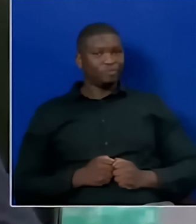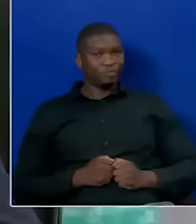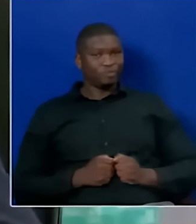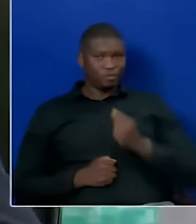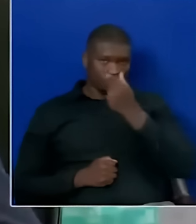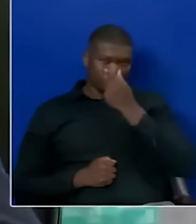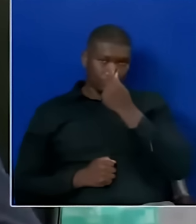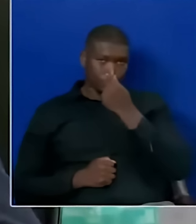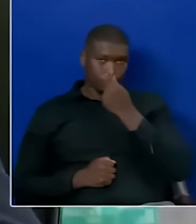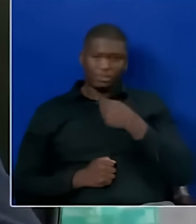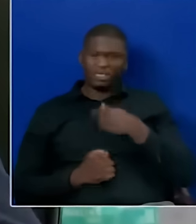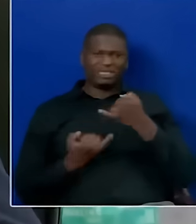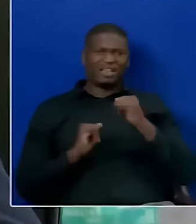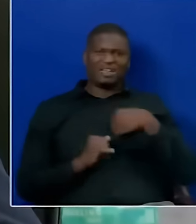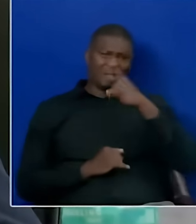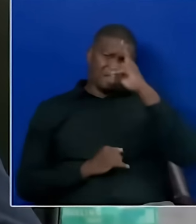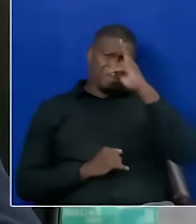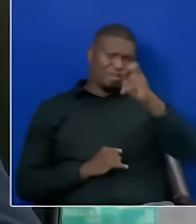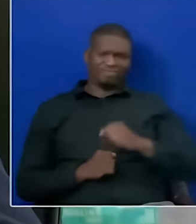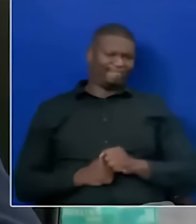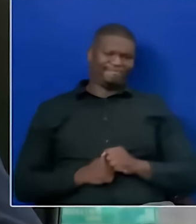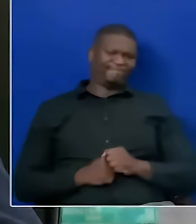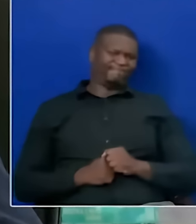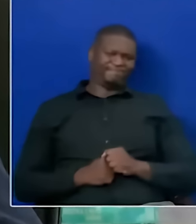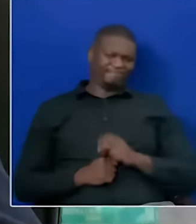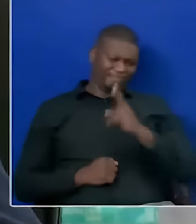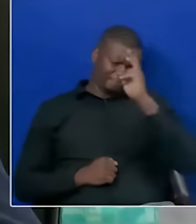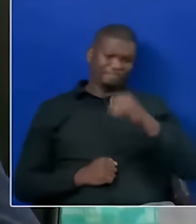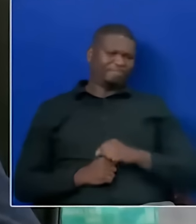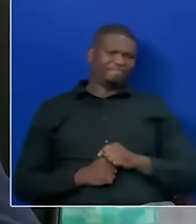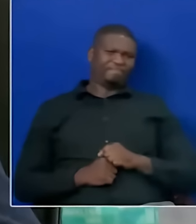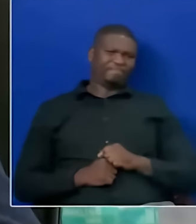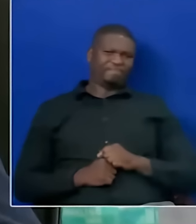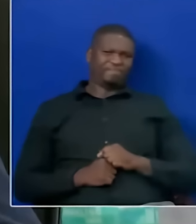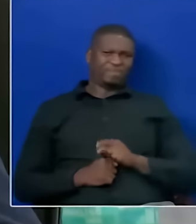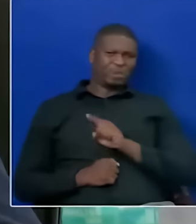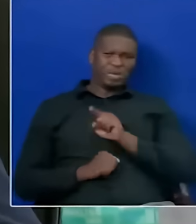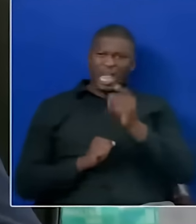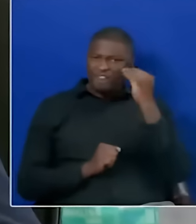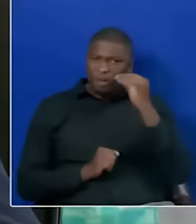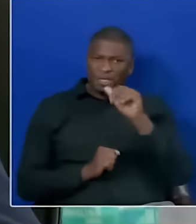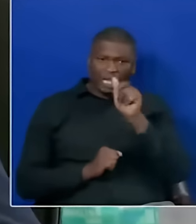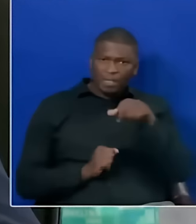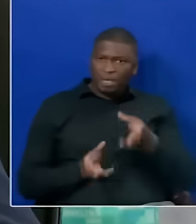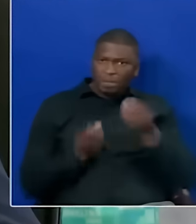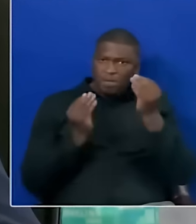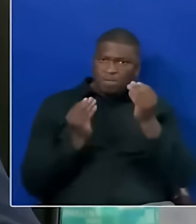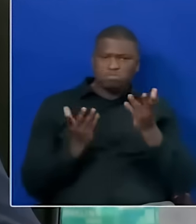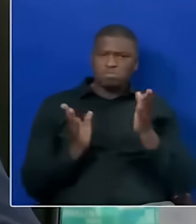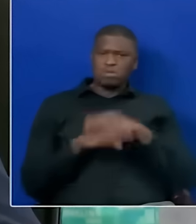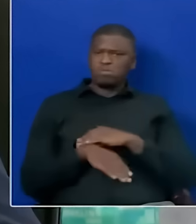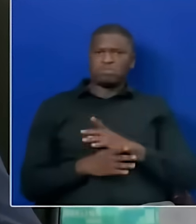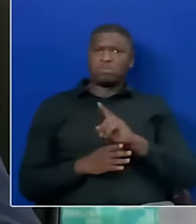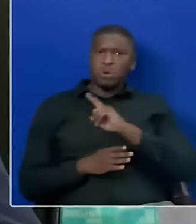believe that anyone could have had access to this kind of information before the actual